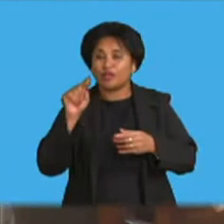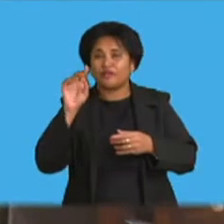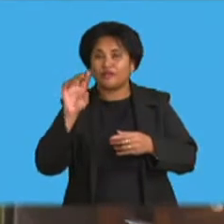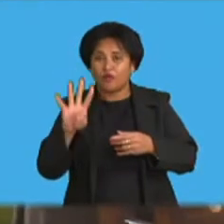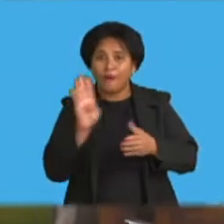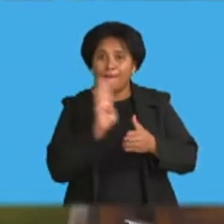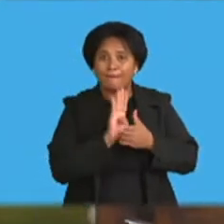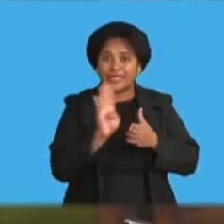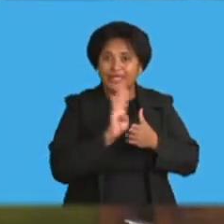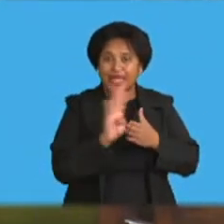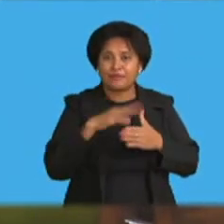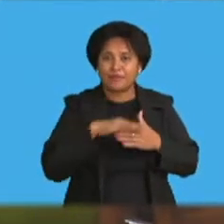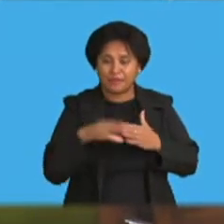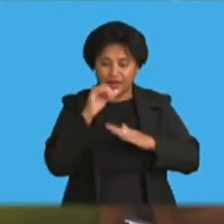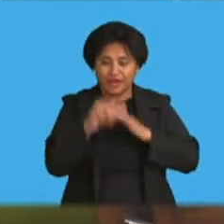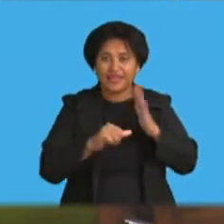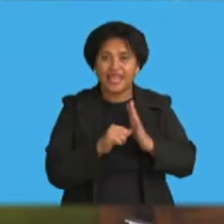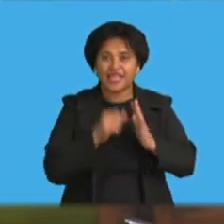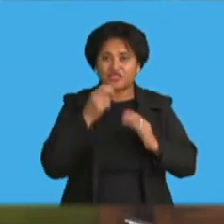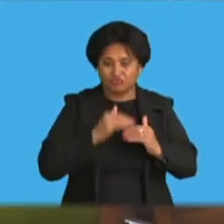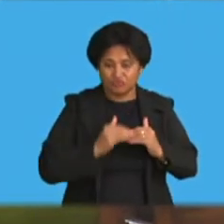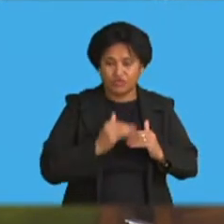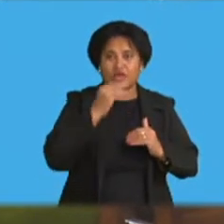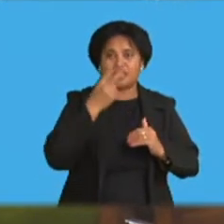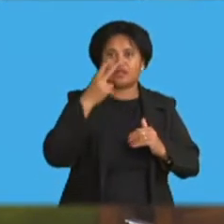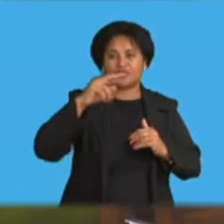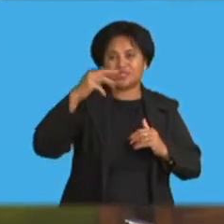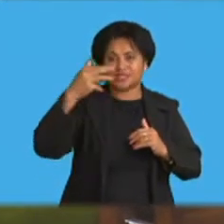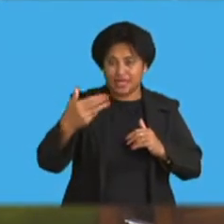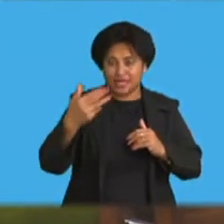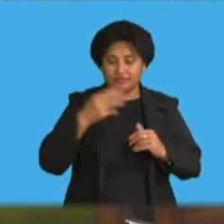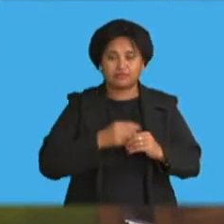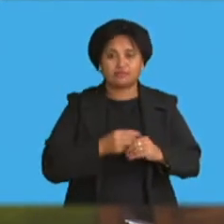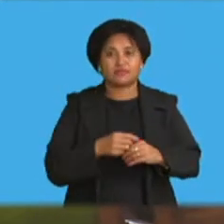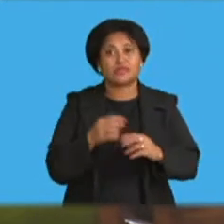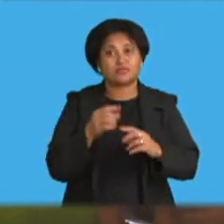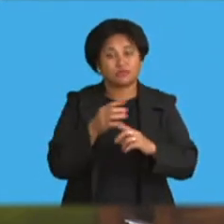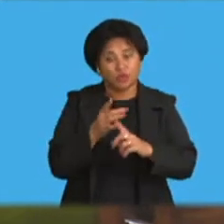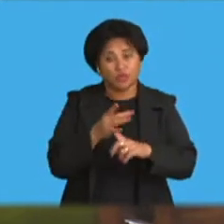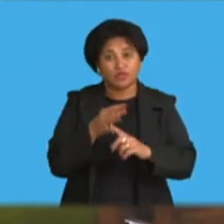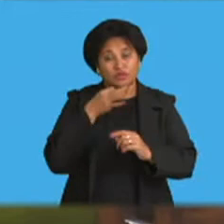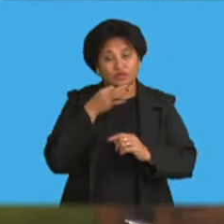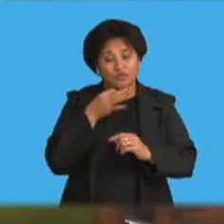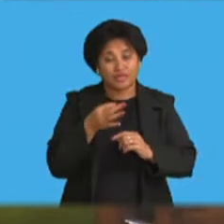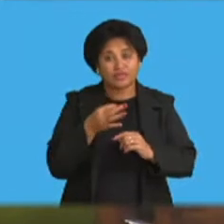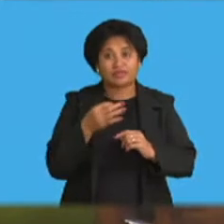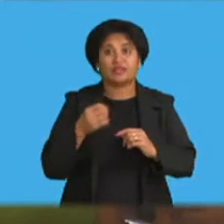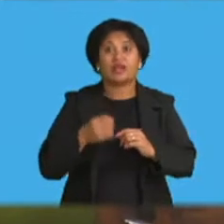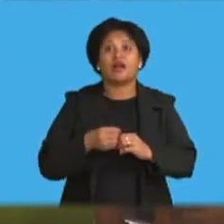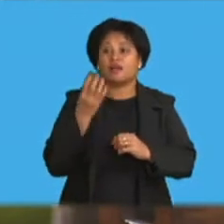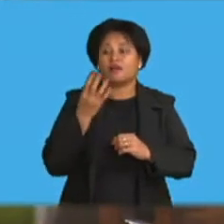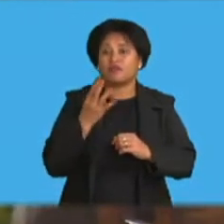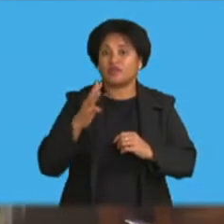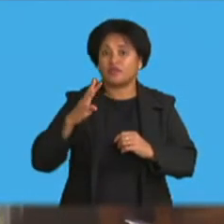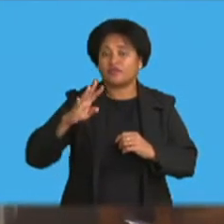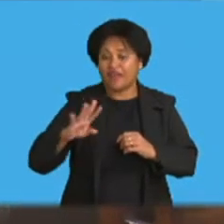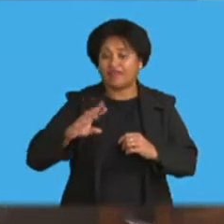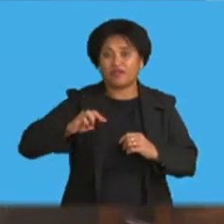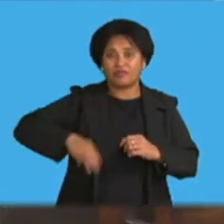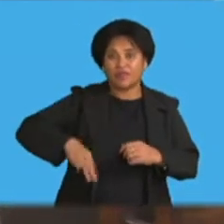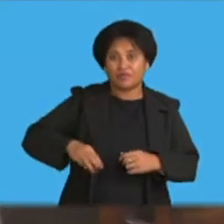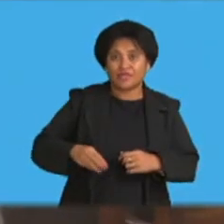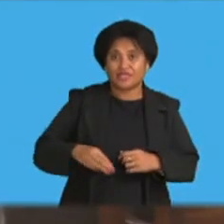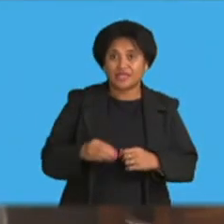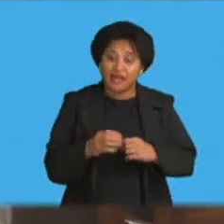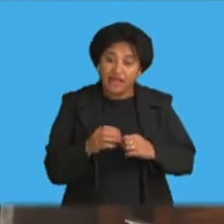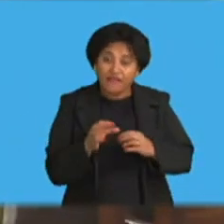the age of 29. It is of particular importance, Madam Speaker, to us that 24 of the members, or 45% of the membership, are